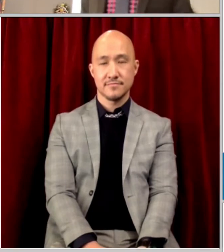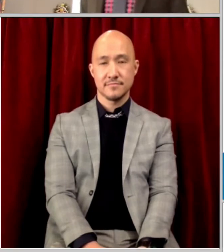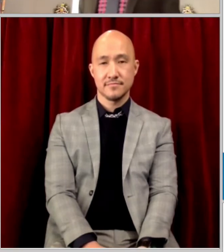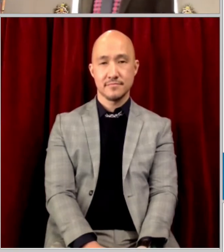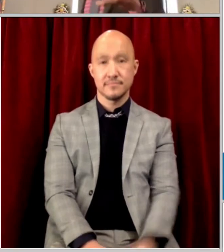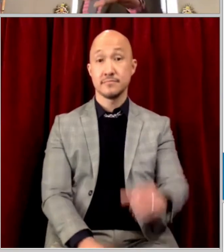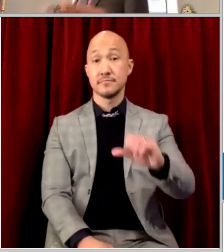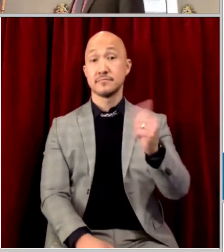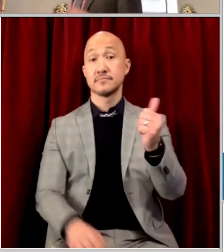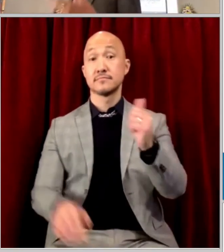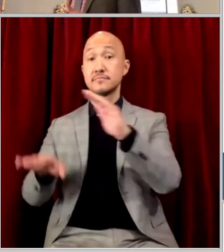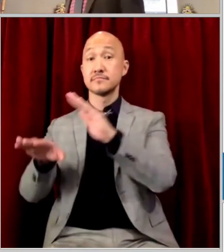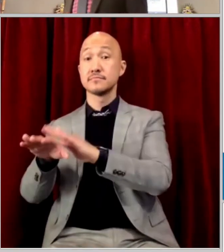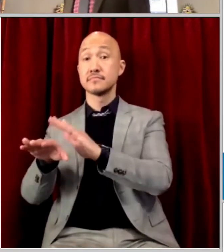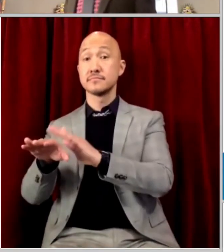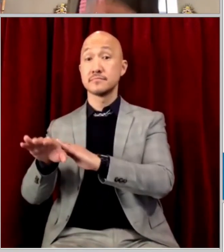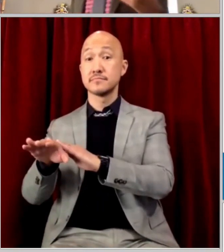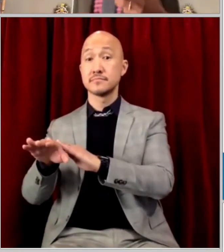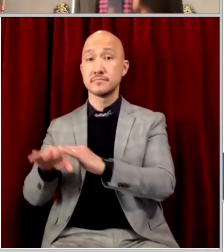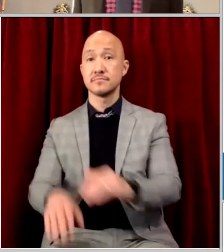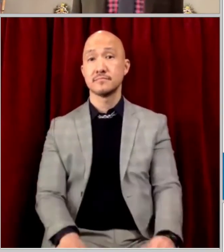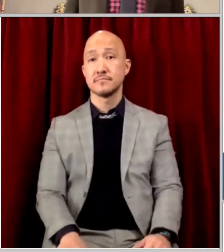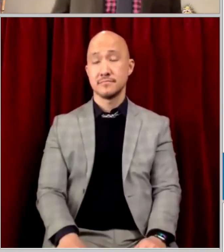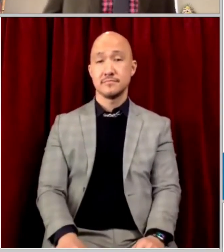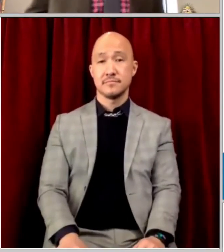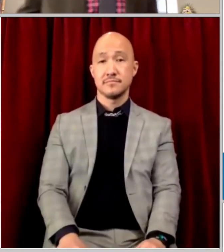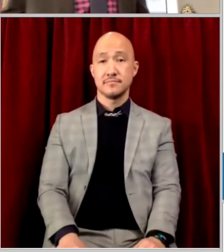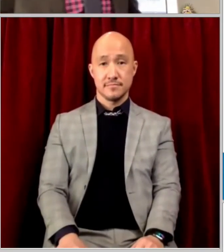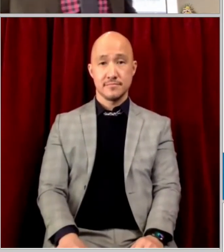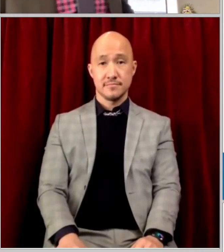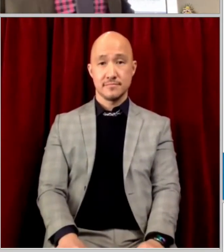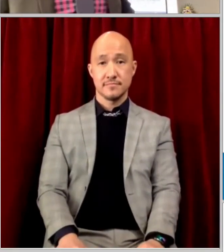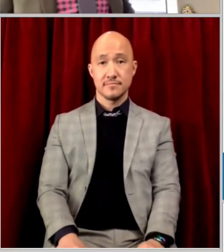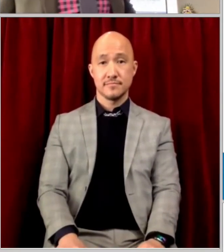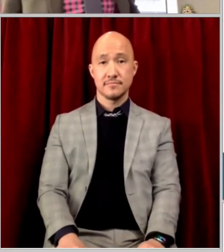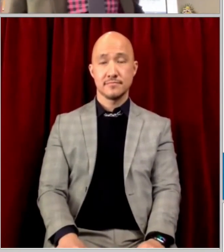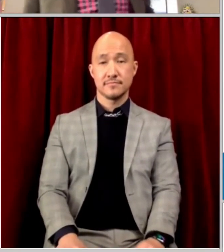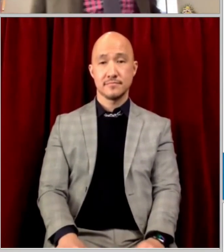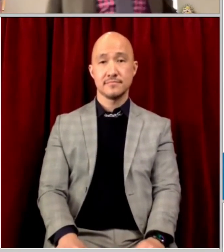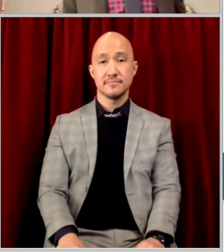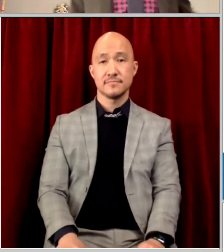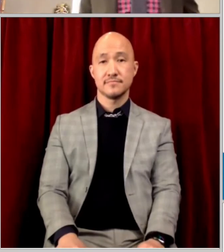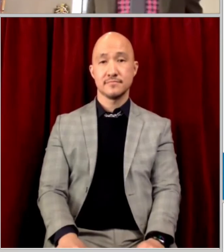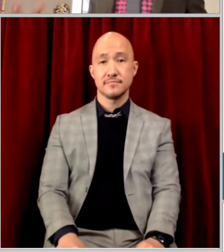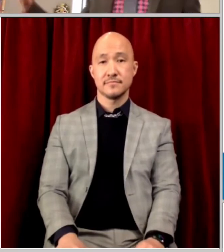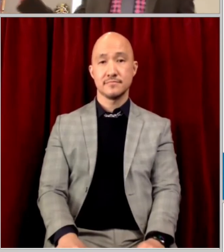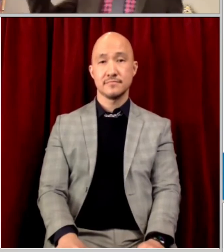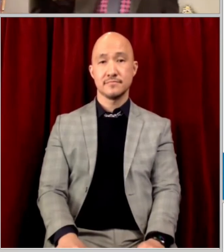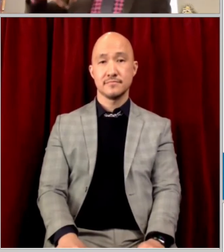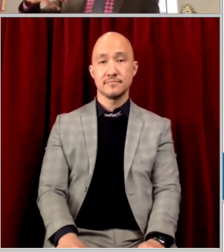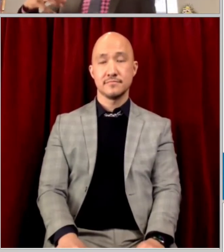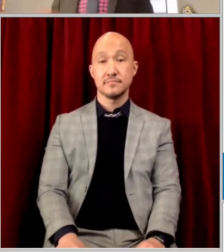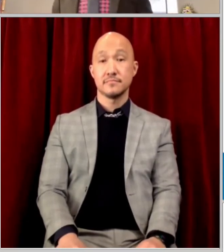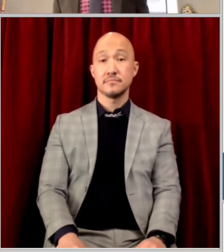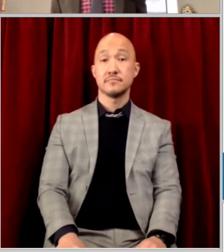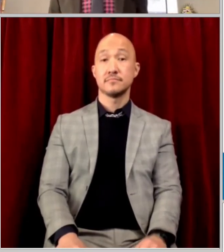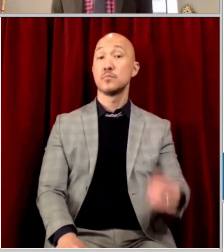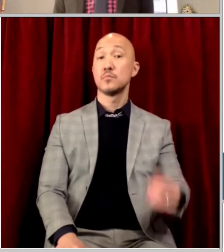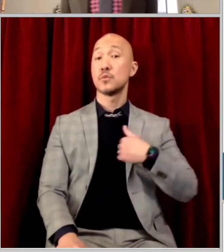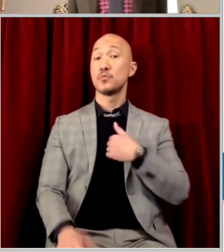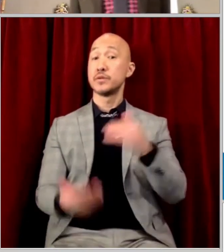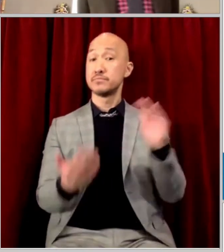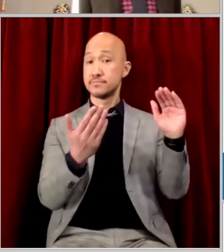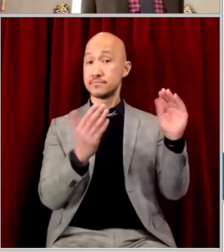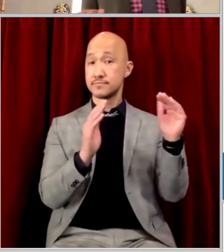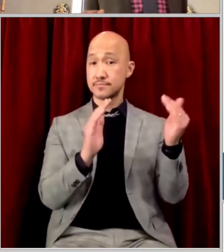Another warning here. We probably don't even have thought about this as a warning. But he says concerning the light part of us,